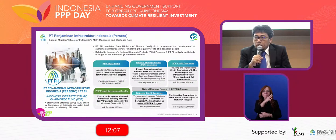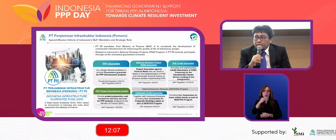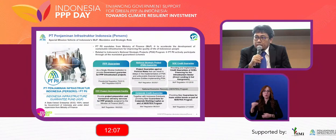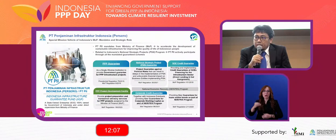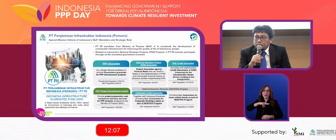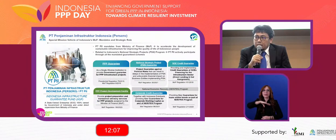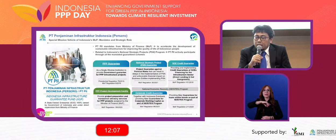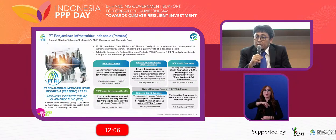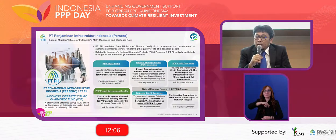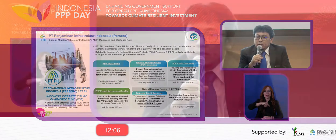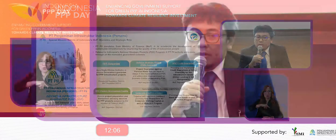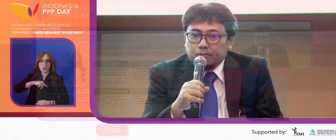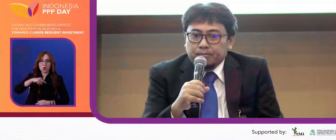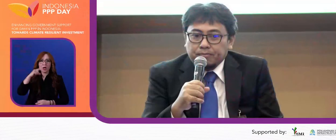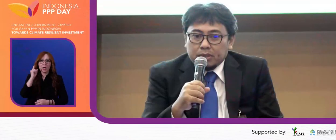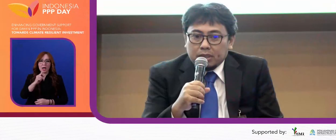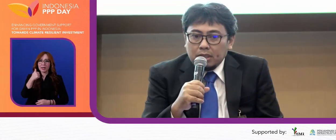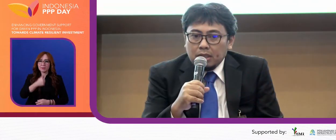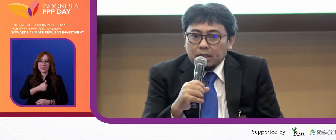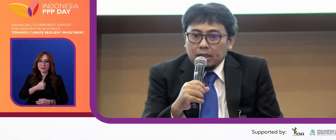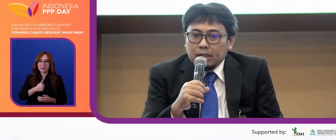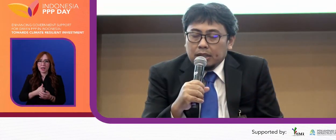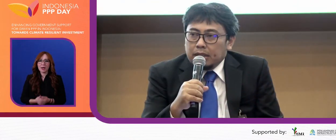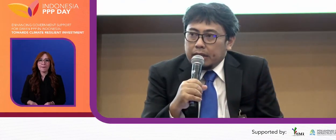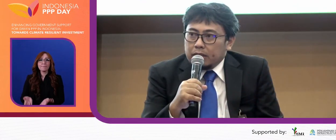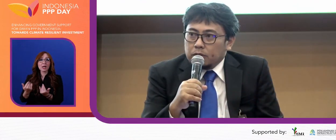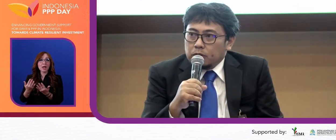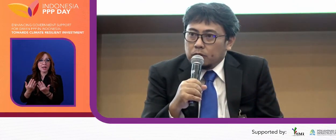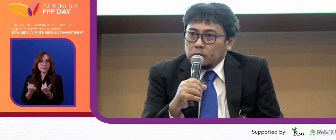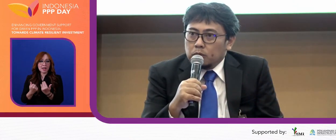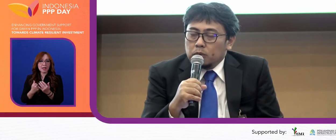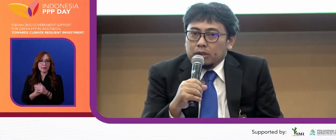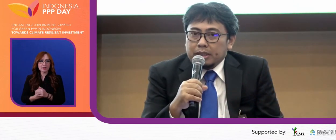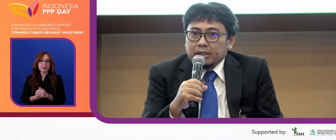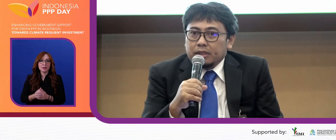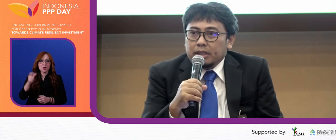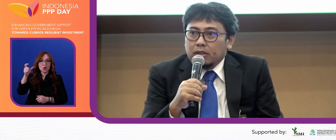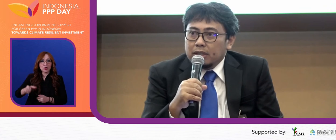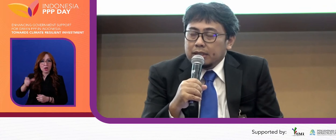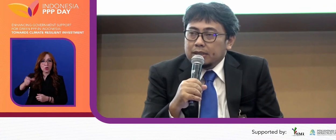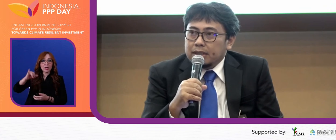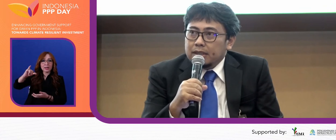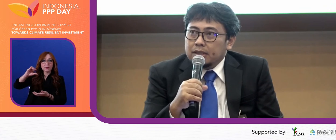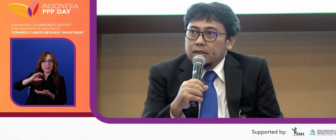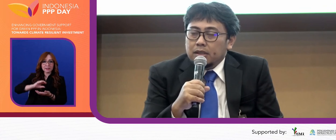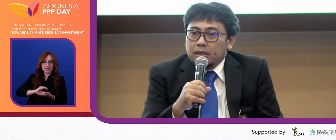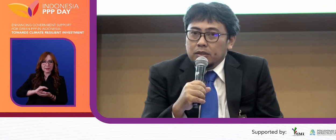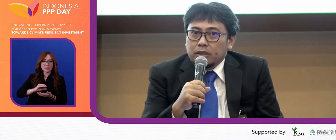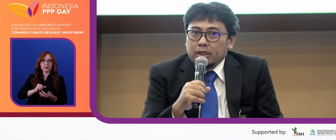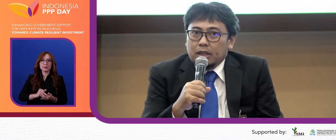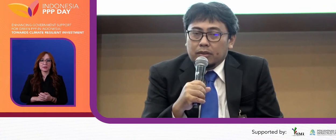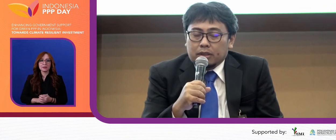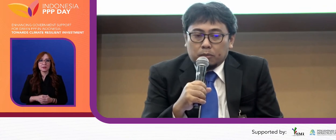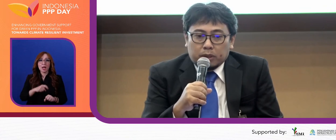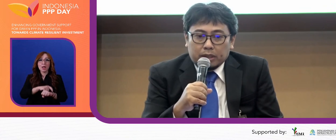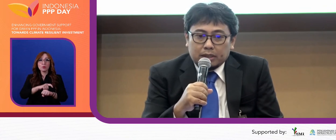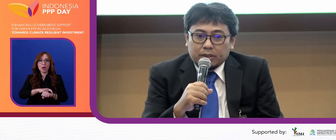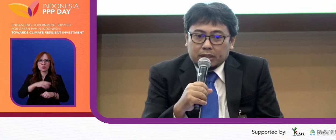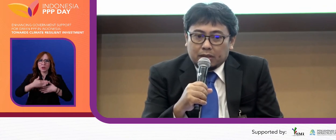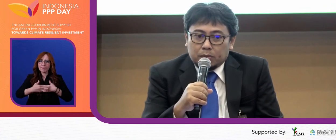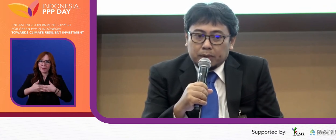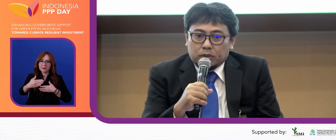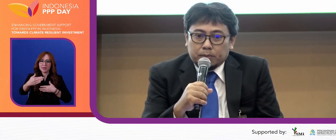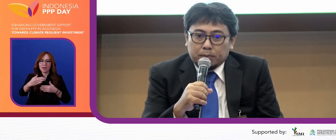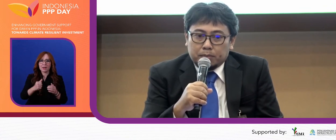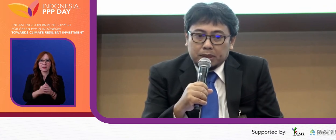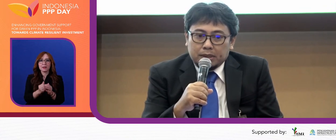Perfect Two Jerman in long-term an-01 transfer dana leten skills during our Cooperation